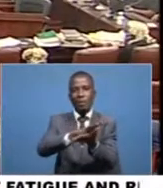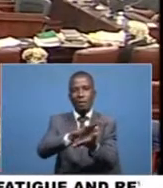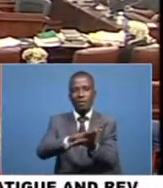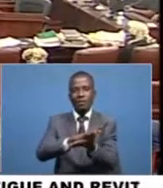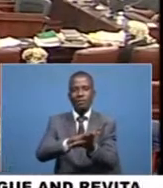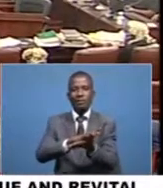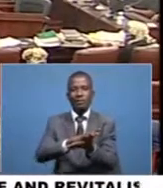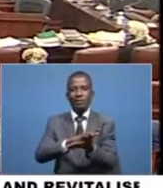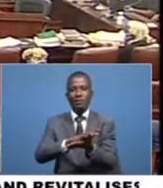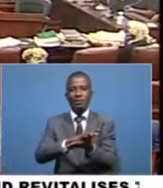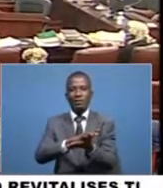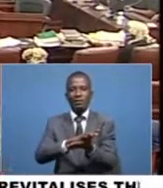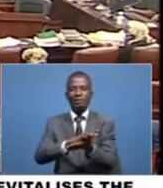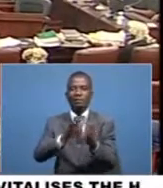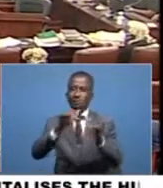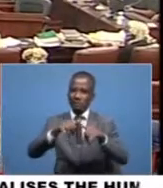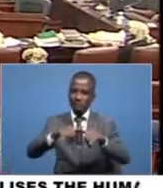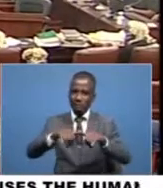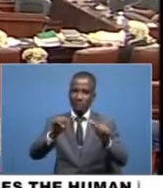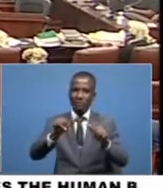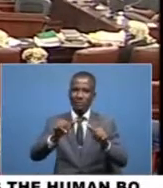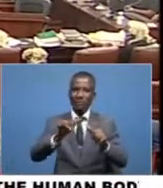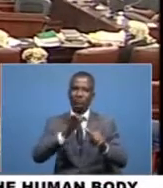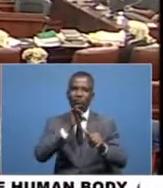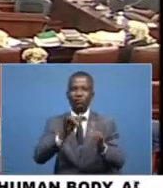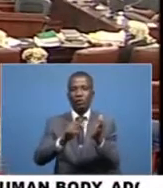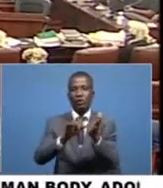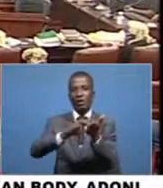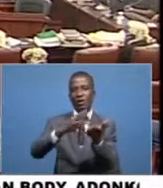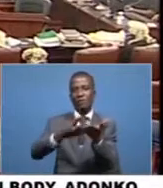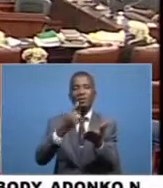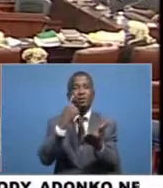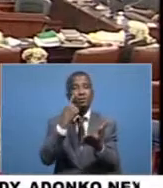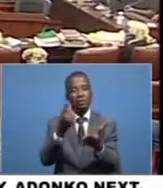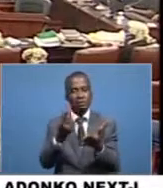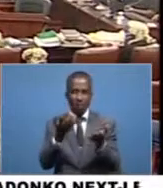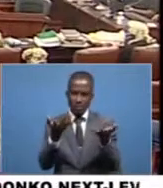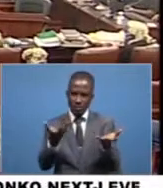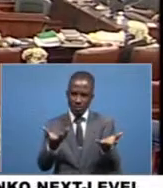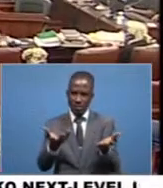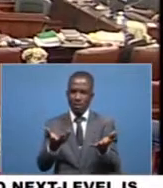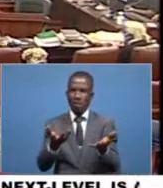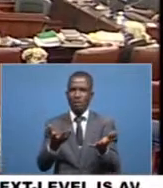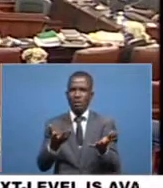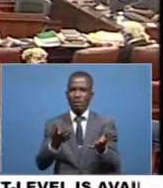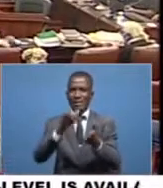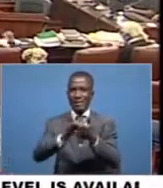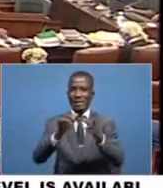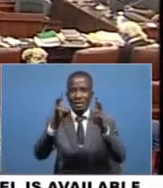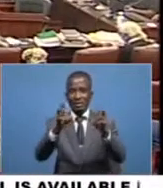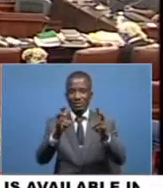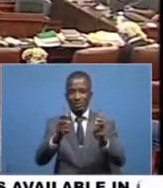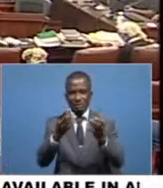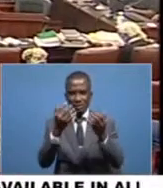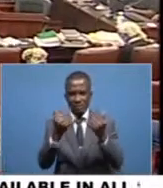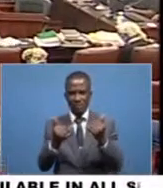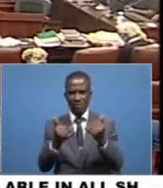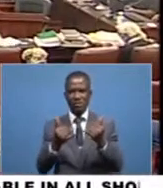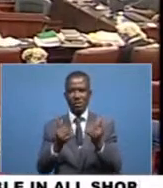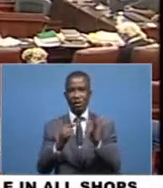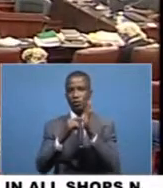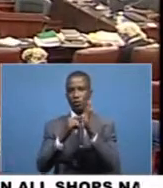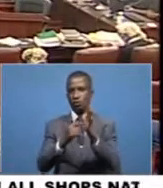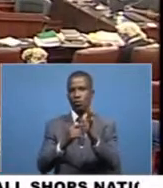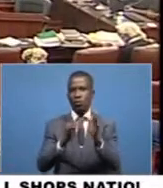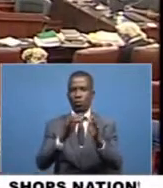and are not yet evidence. Indeed, the distinction between that case and the current case is clearly demonstrated